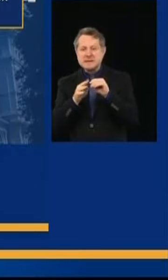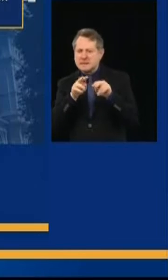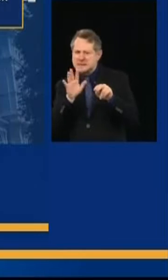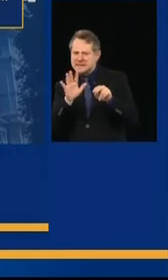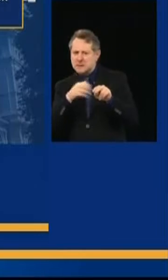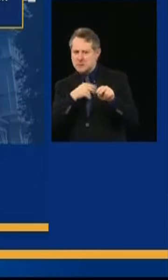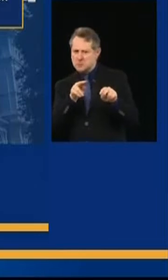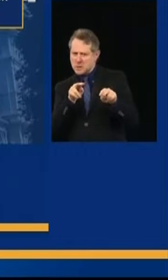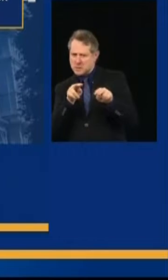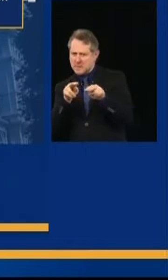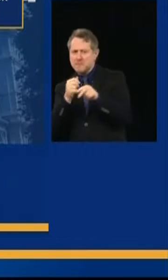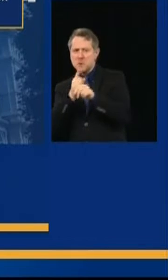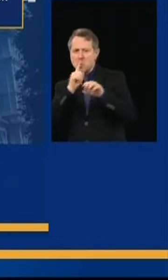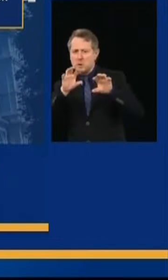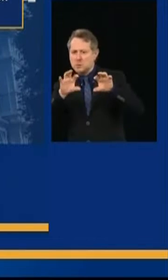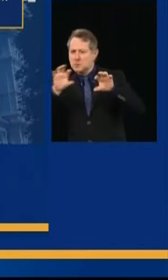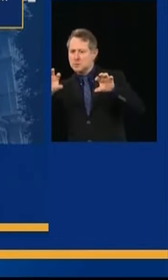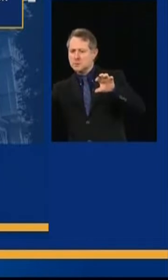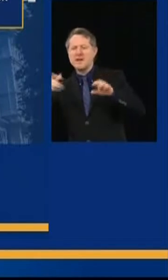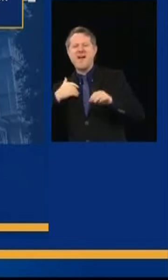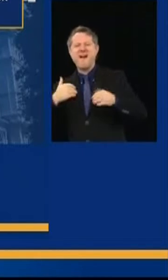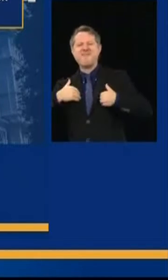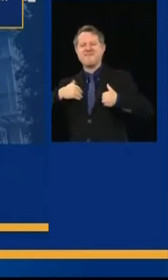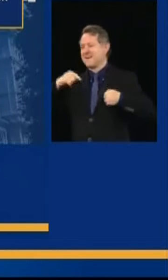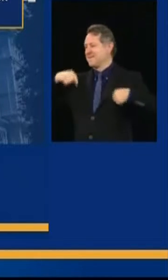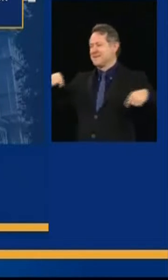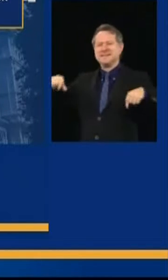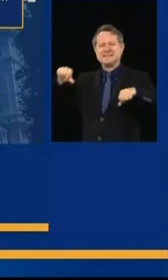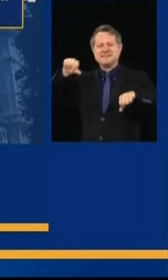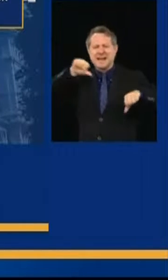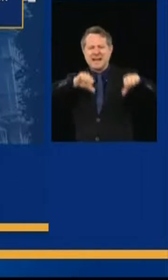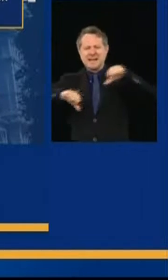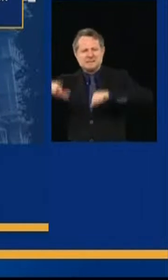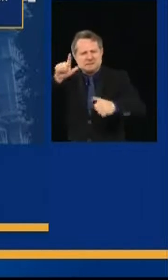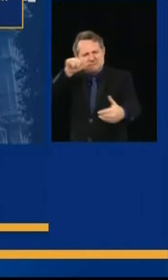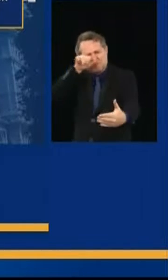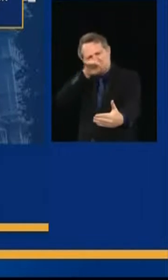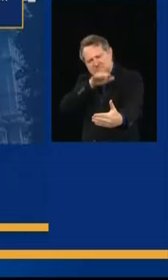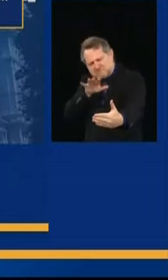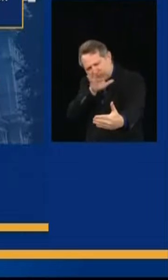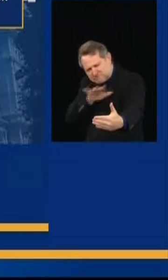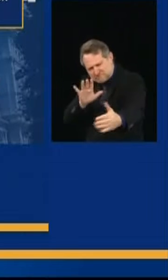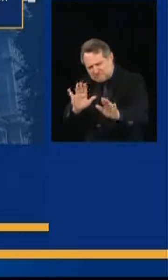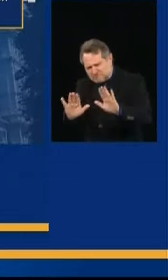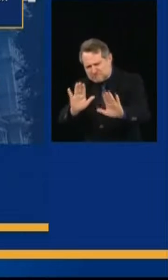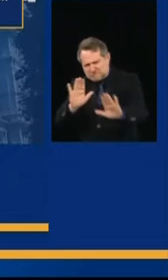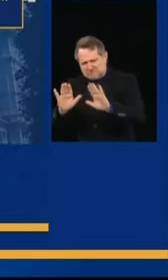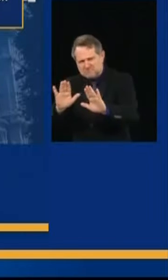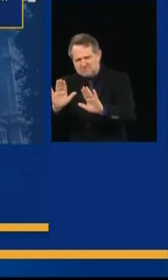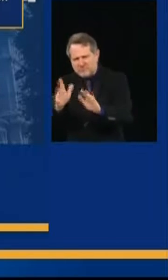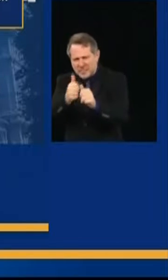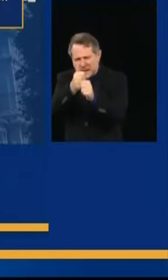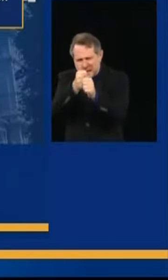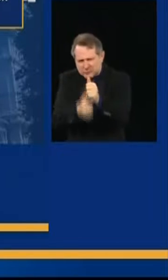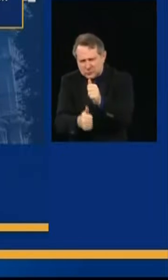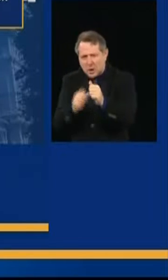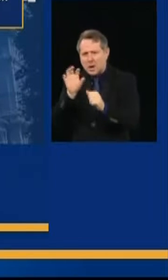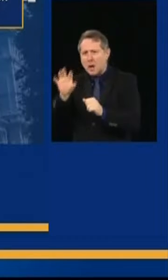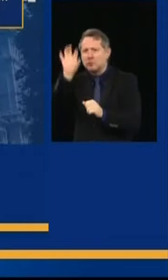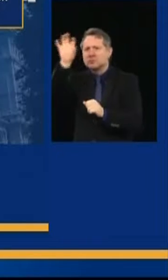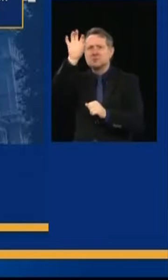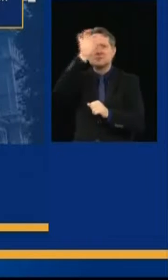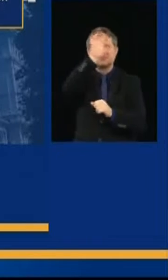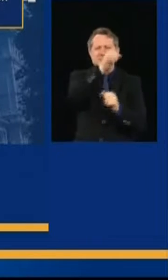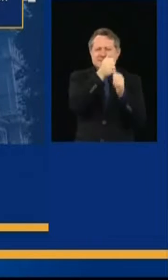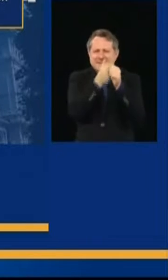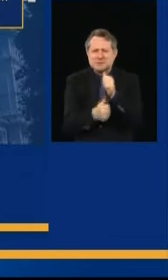is a science to this. And that has to be watched in every county, in every region, and it